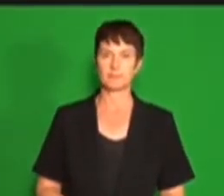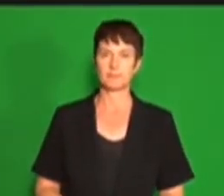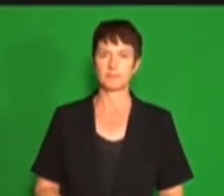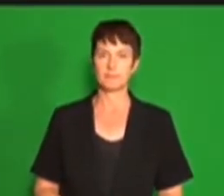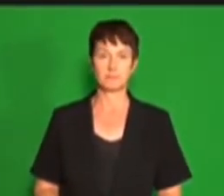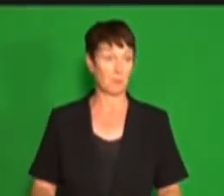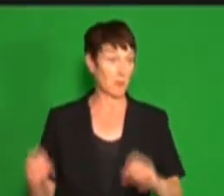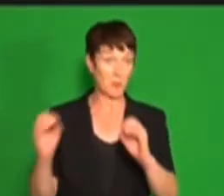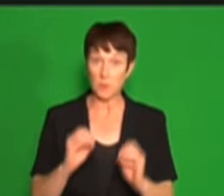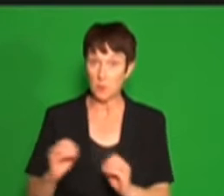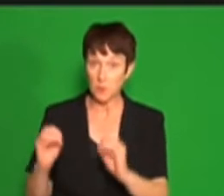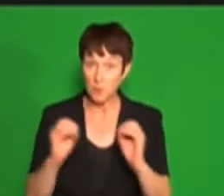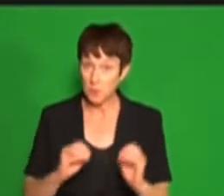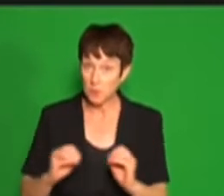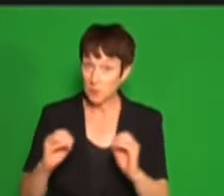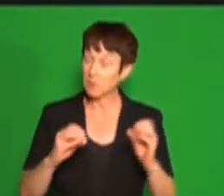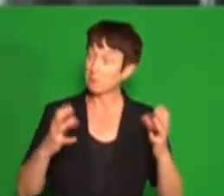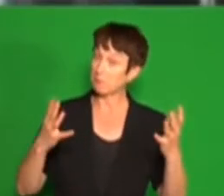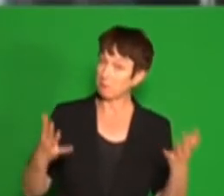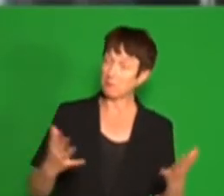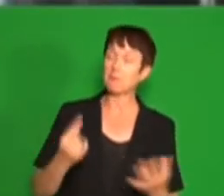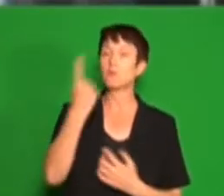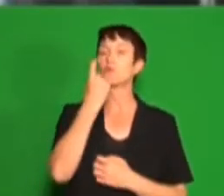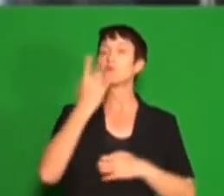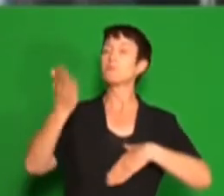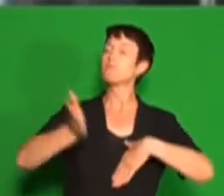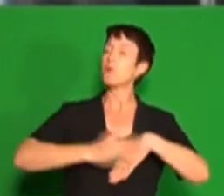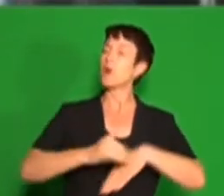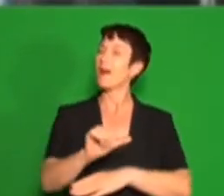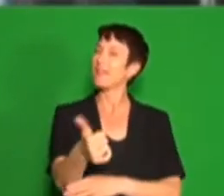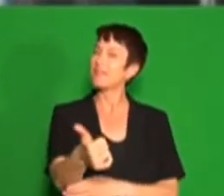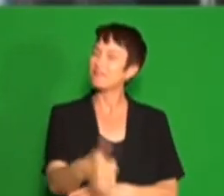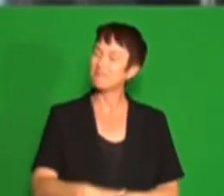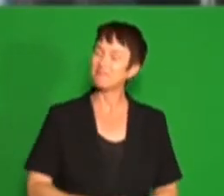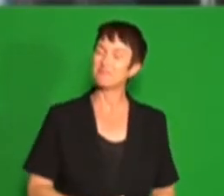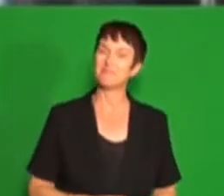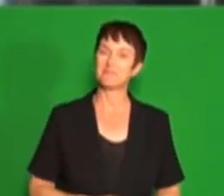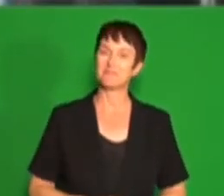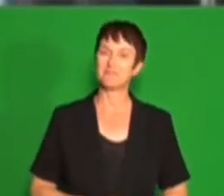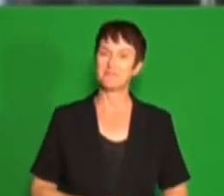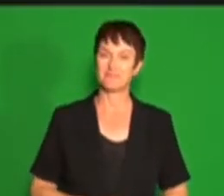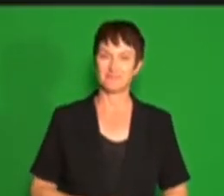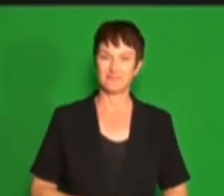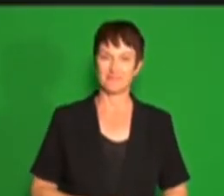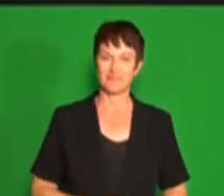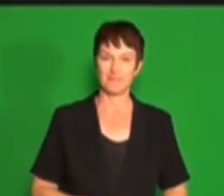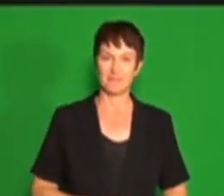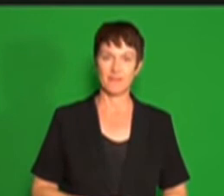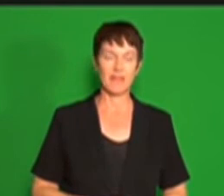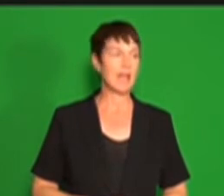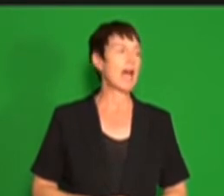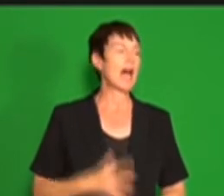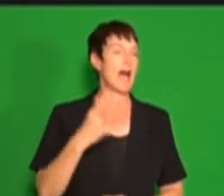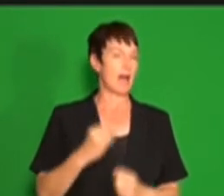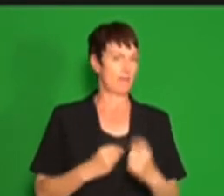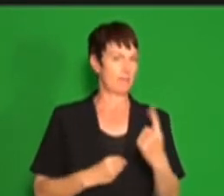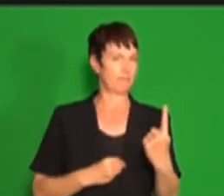Nada. Okay, next set of questions, please. Okay. Governor, we have a question.